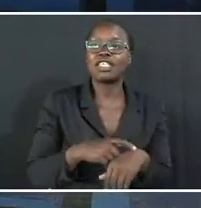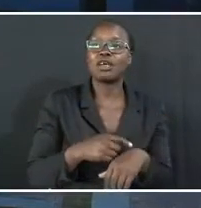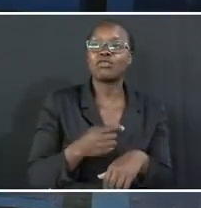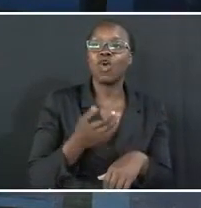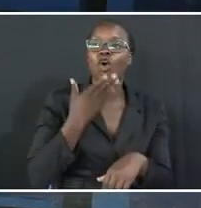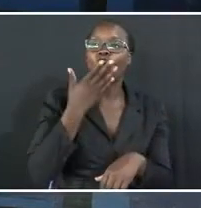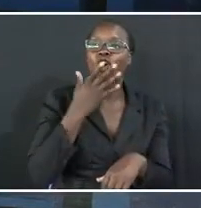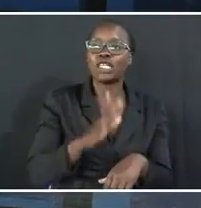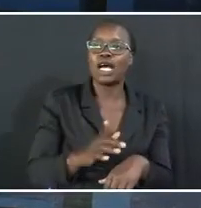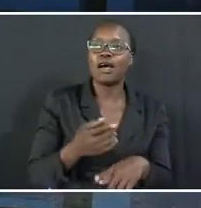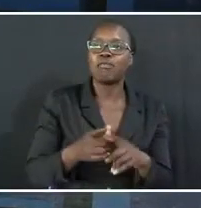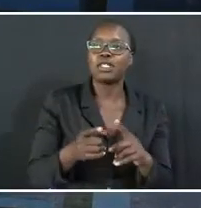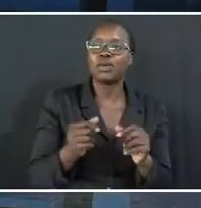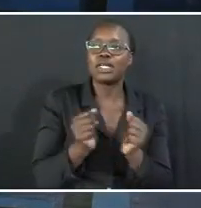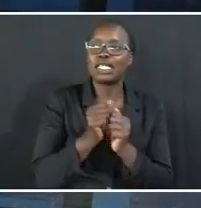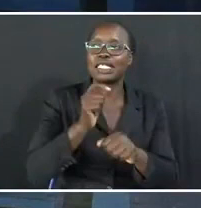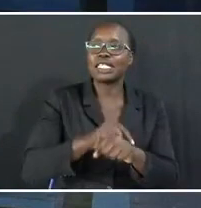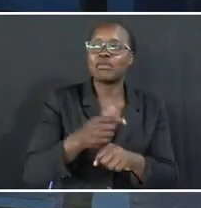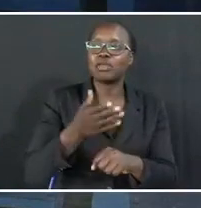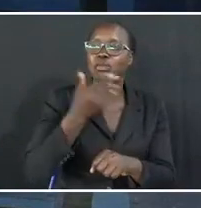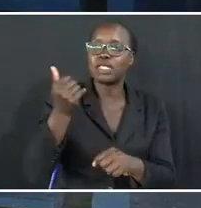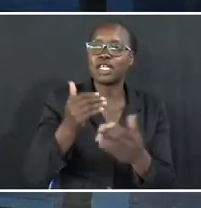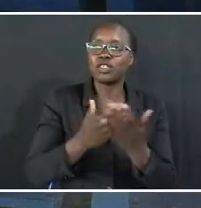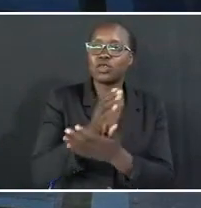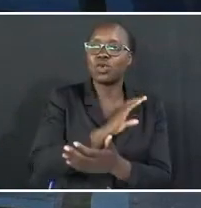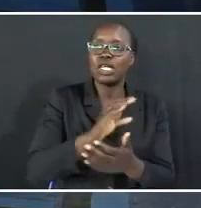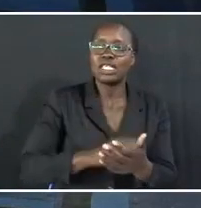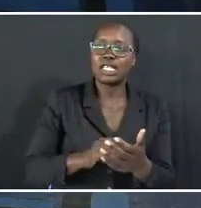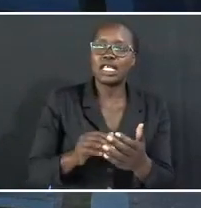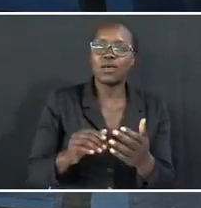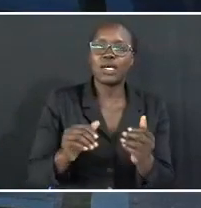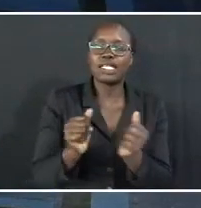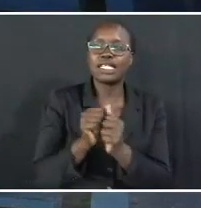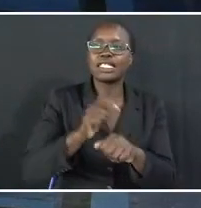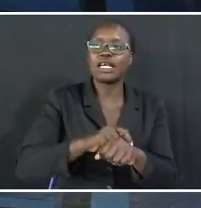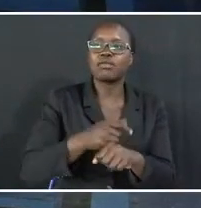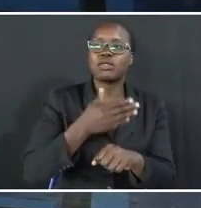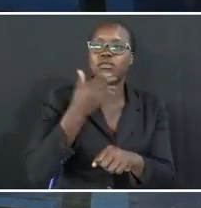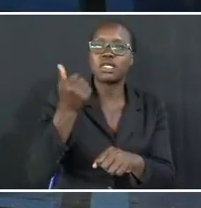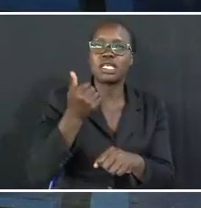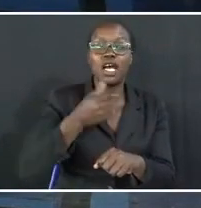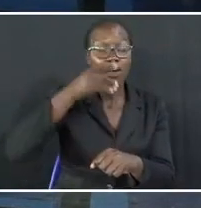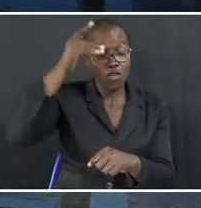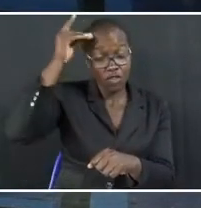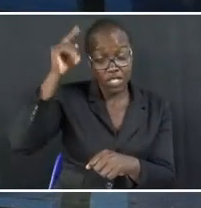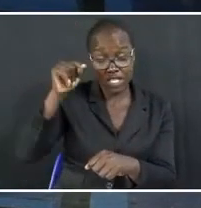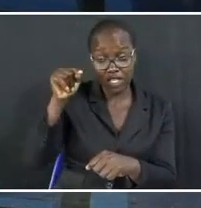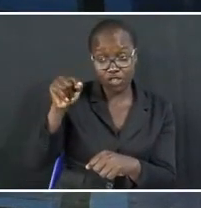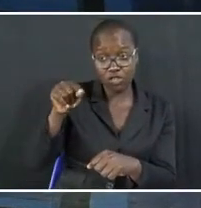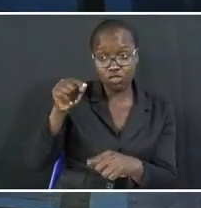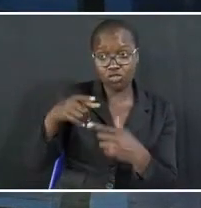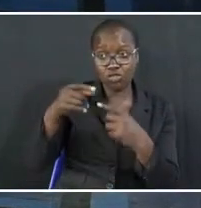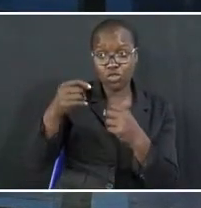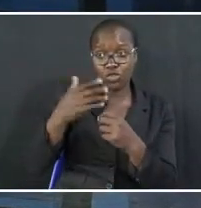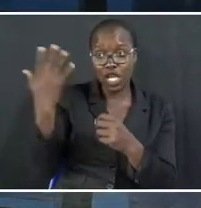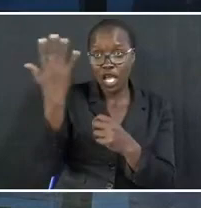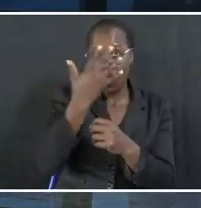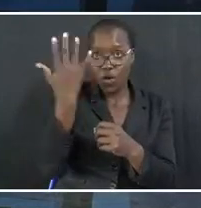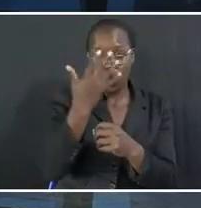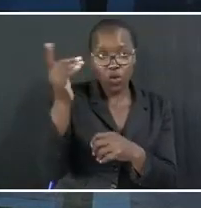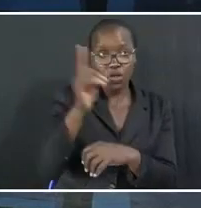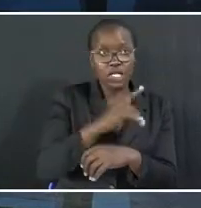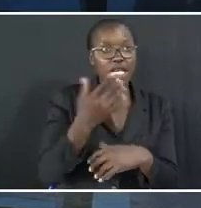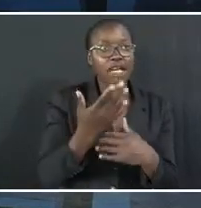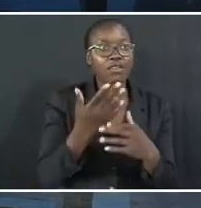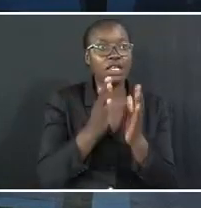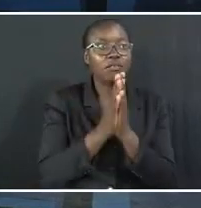were 10 times better. And it was through Christ that they were 10 times better. For Daniel to go to his window every day and